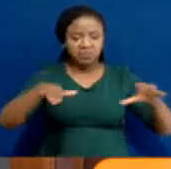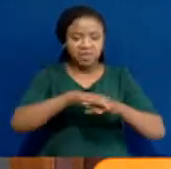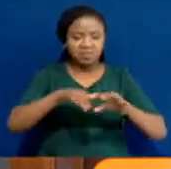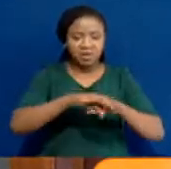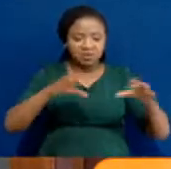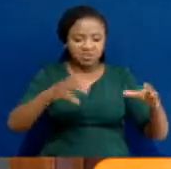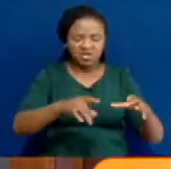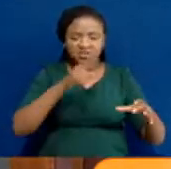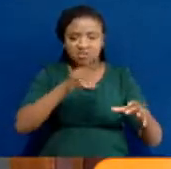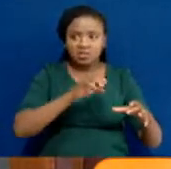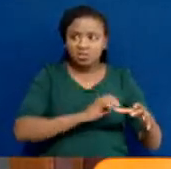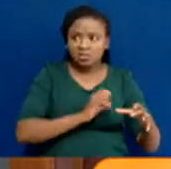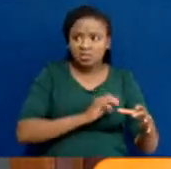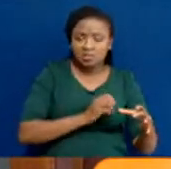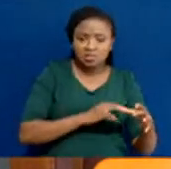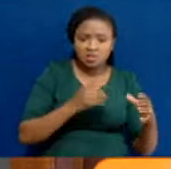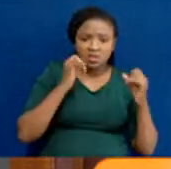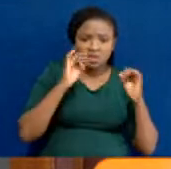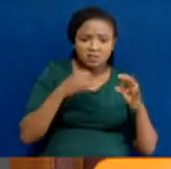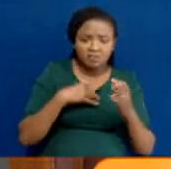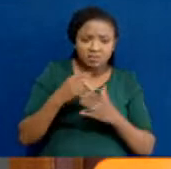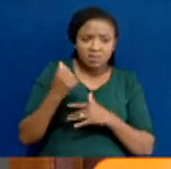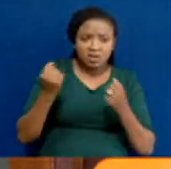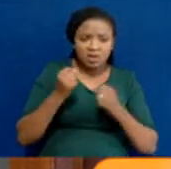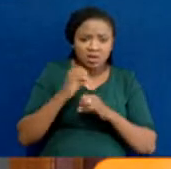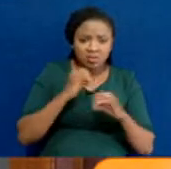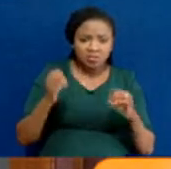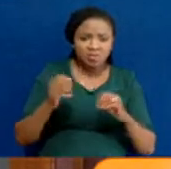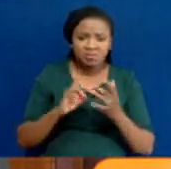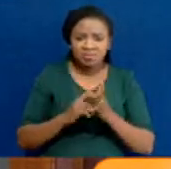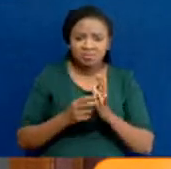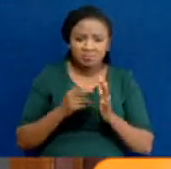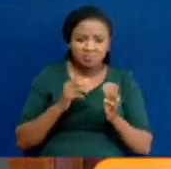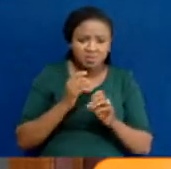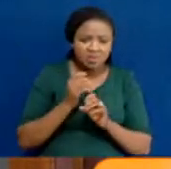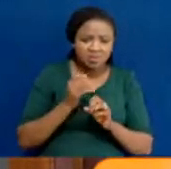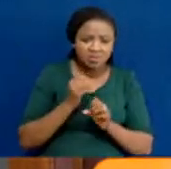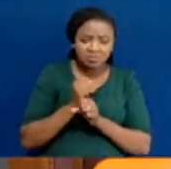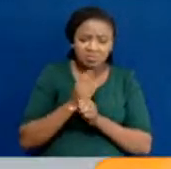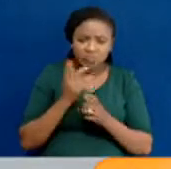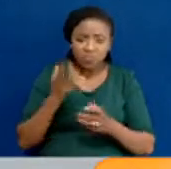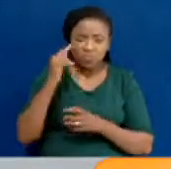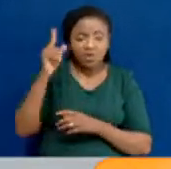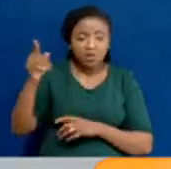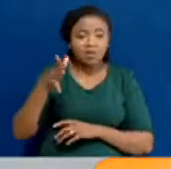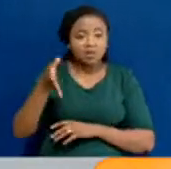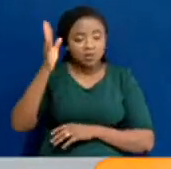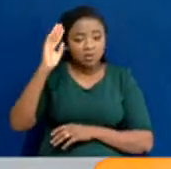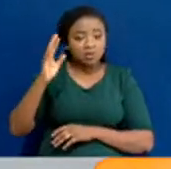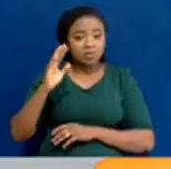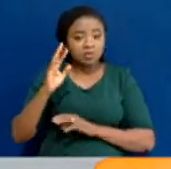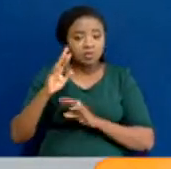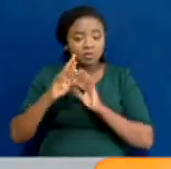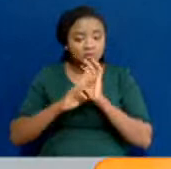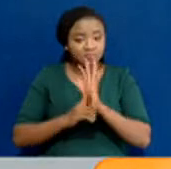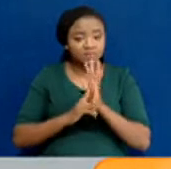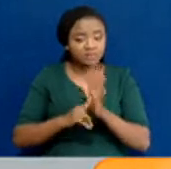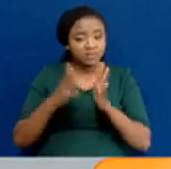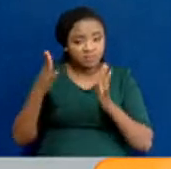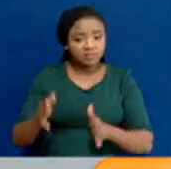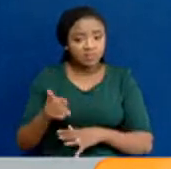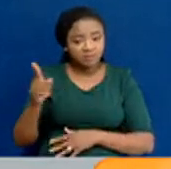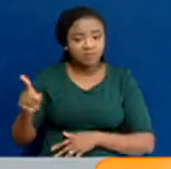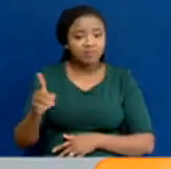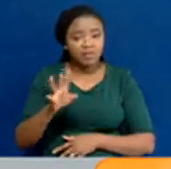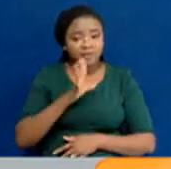fearful. They don't know what would happen because, again, this is a man of God. The man of God has spoken. There's need